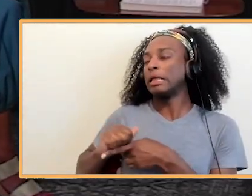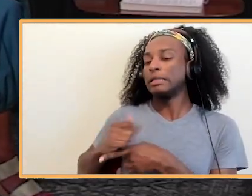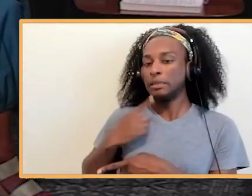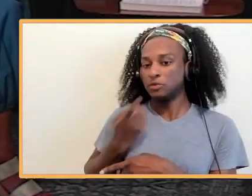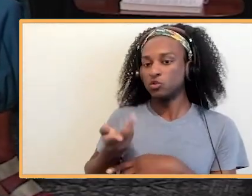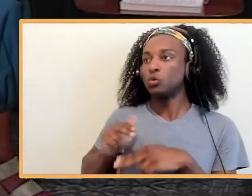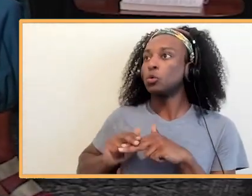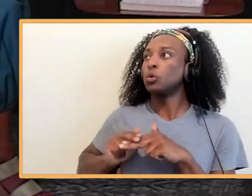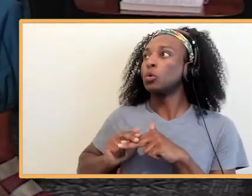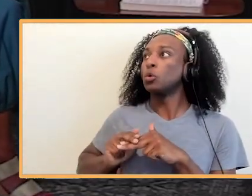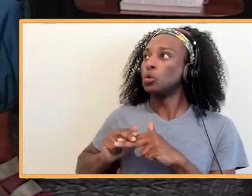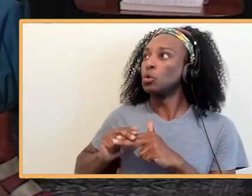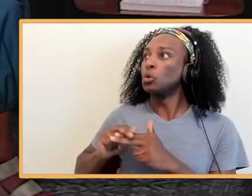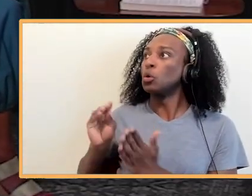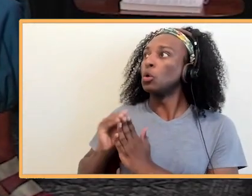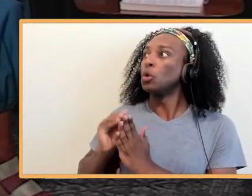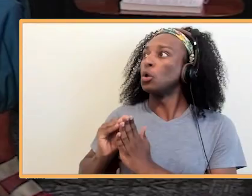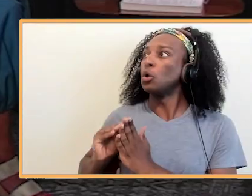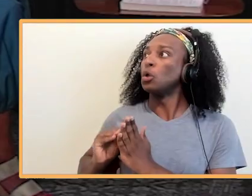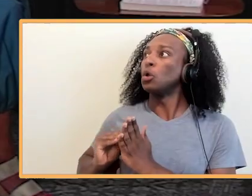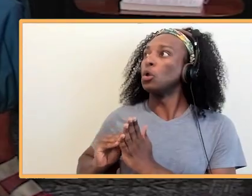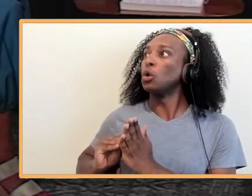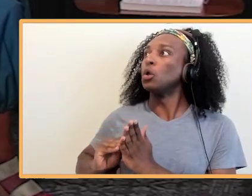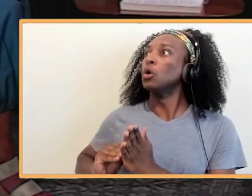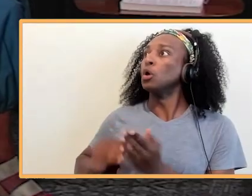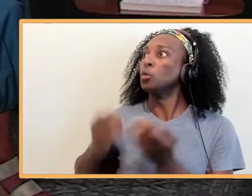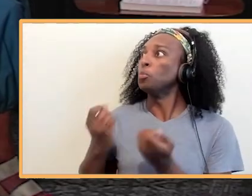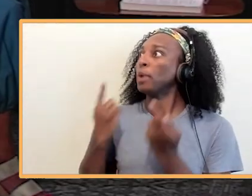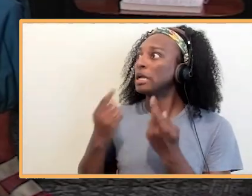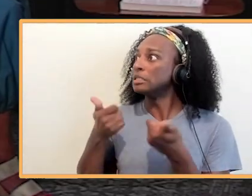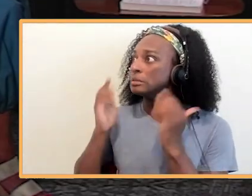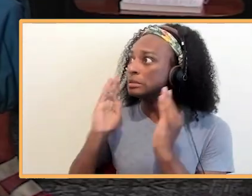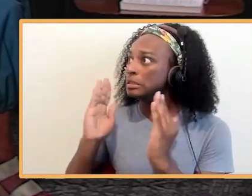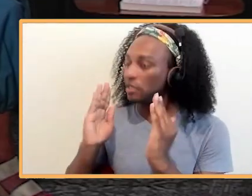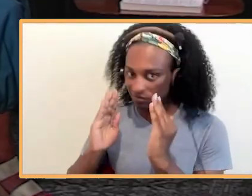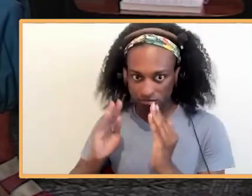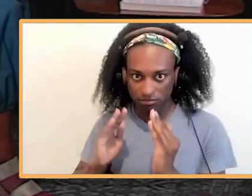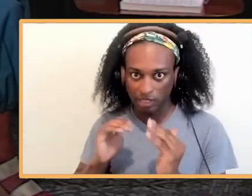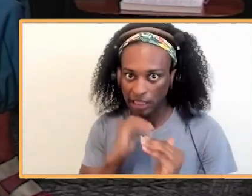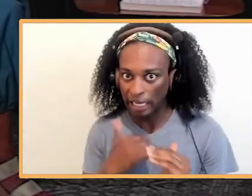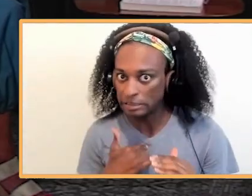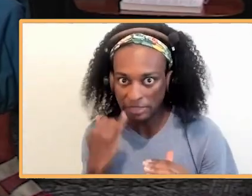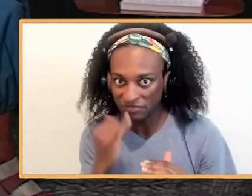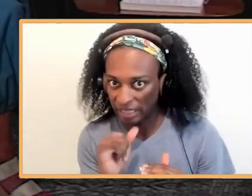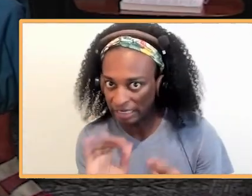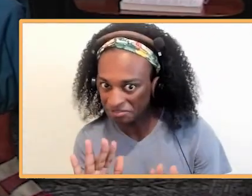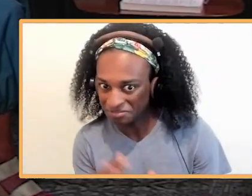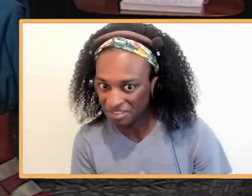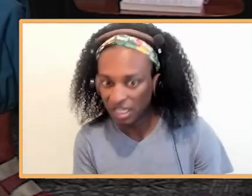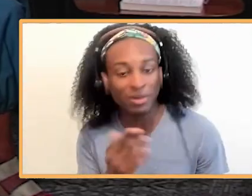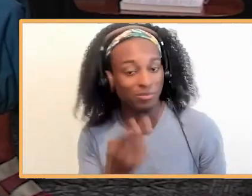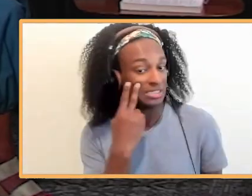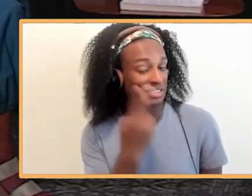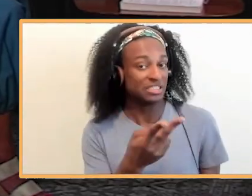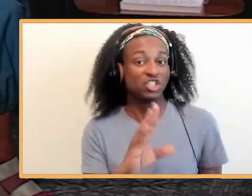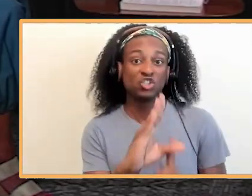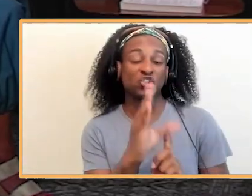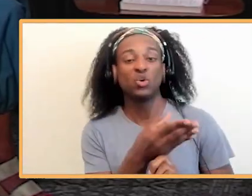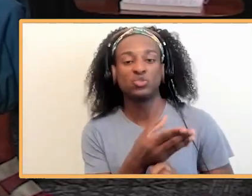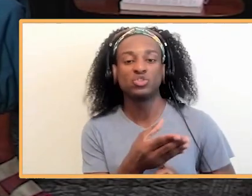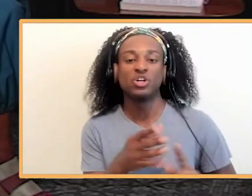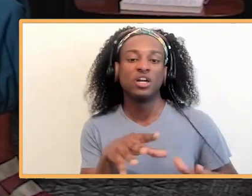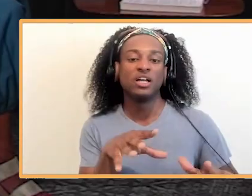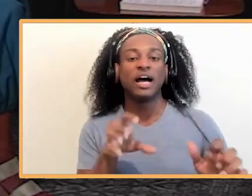DEI practitioner. Lie to me. So you might have seen the Culture Iceberg, but today we're going to play the